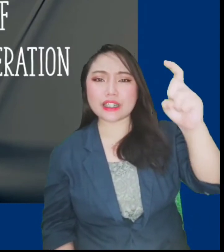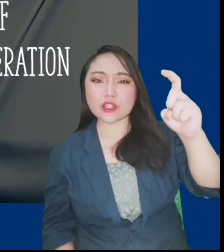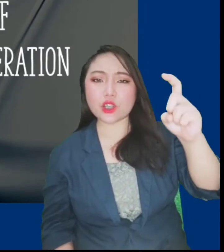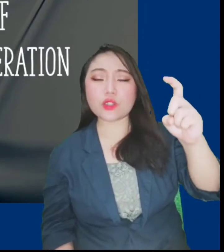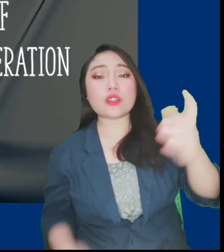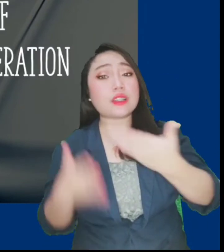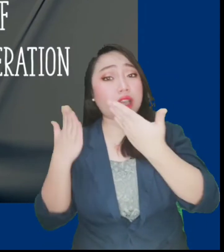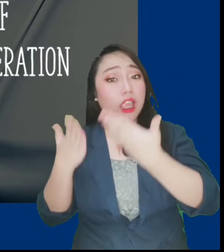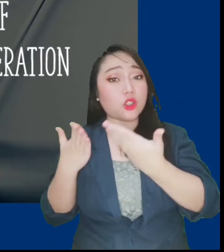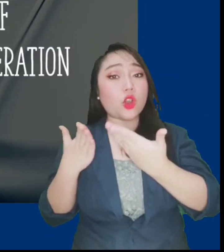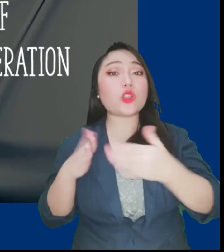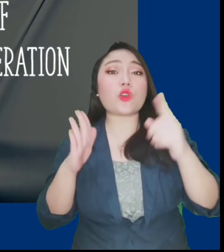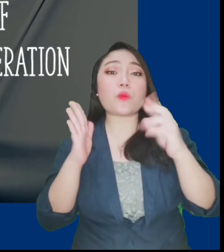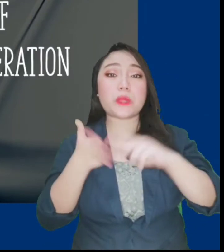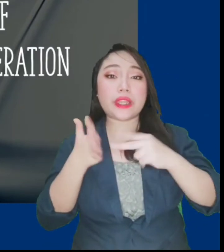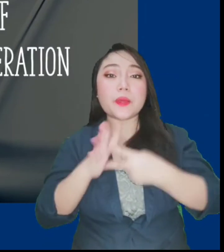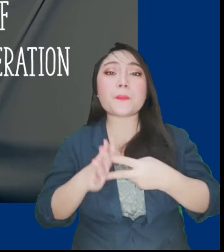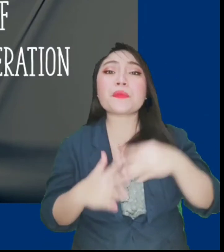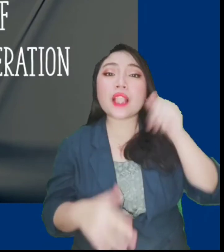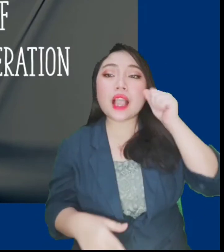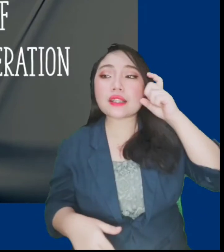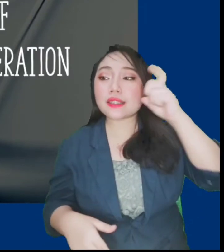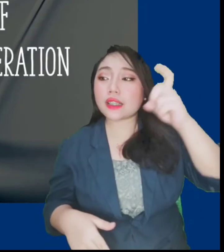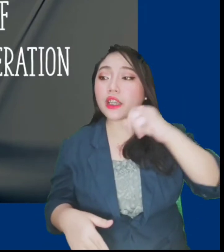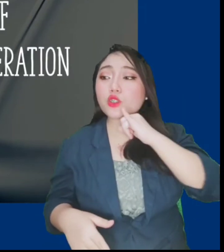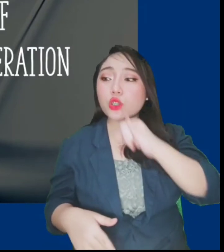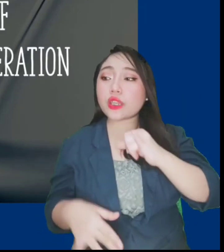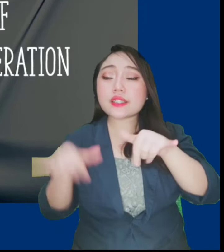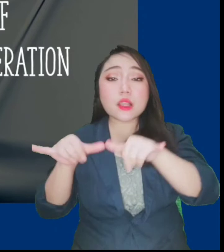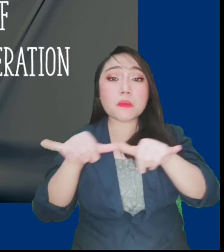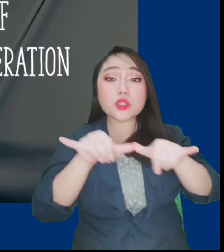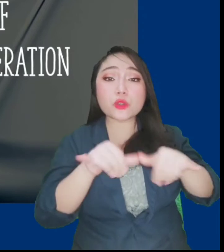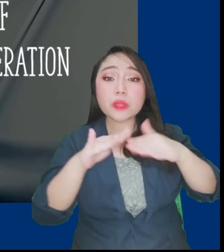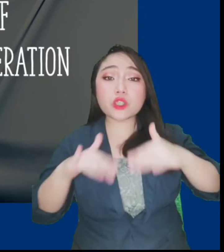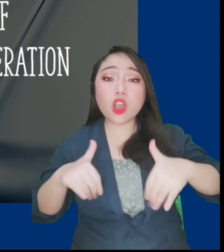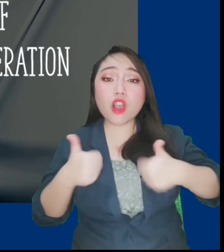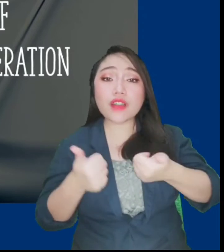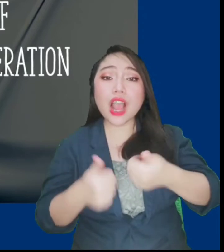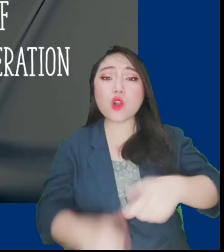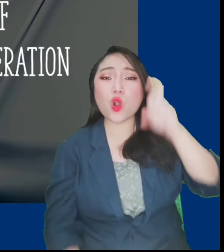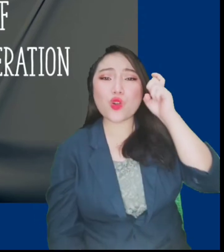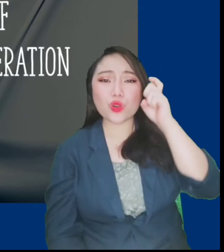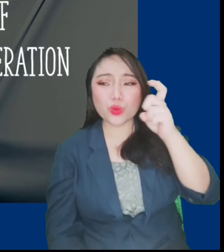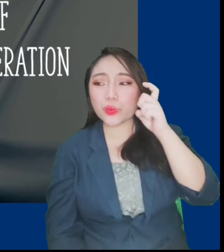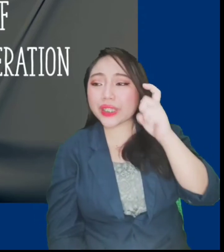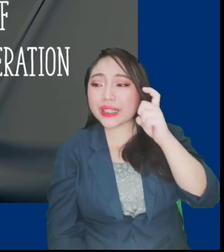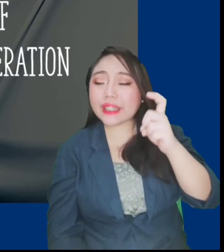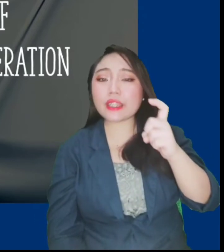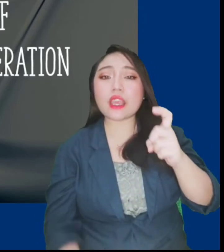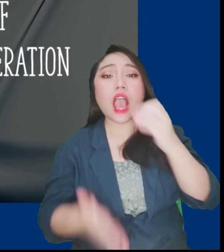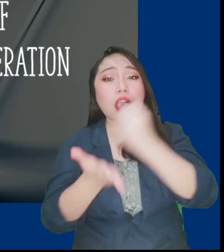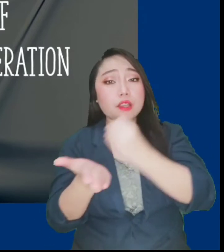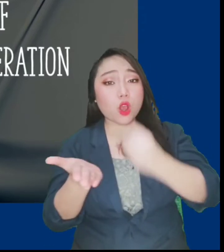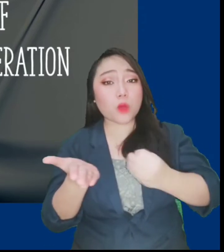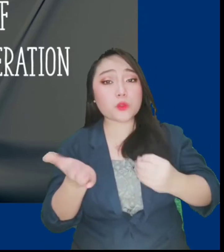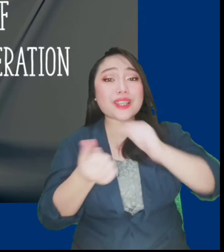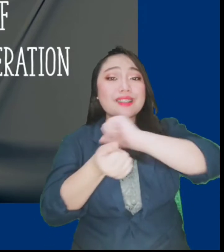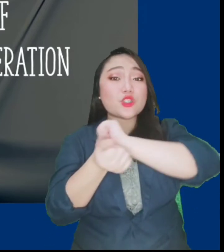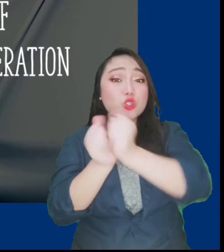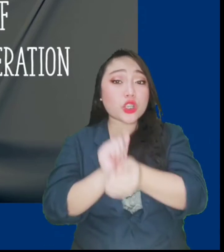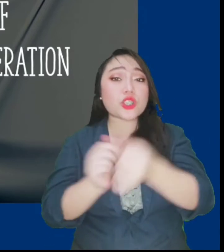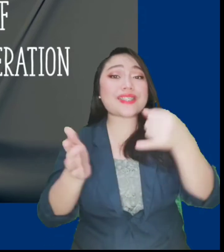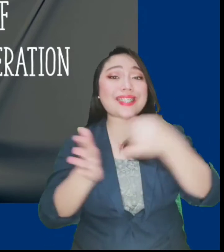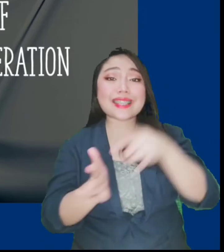What is acceleration? It means it's a measurement of how quickly